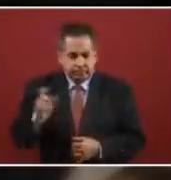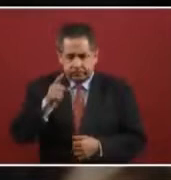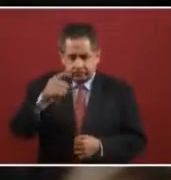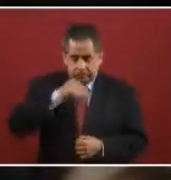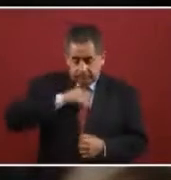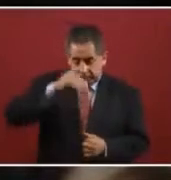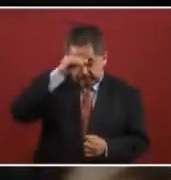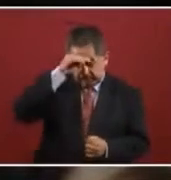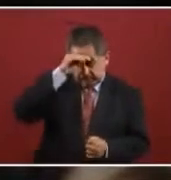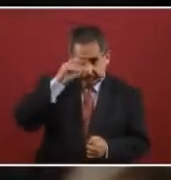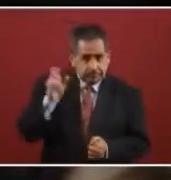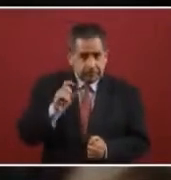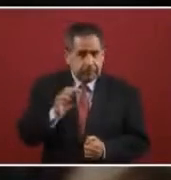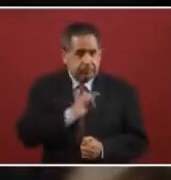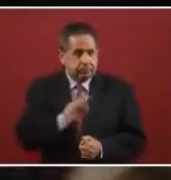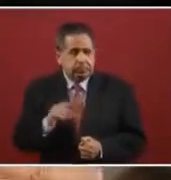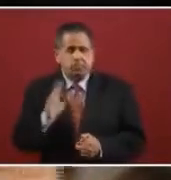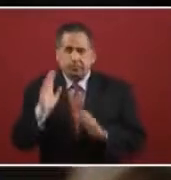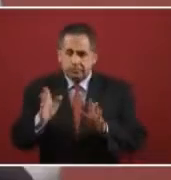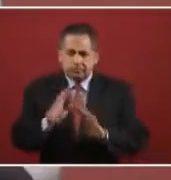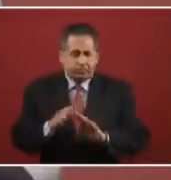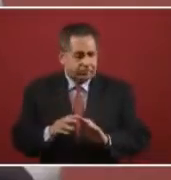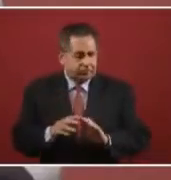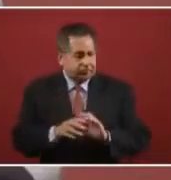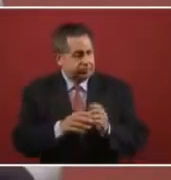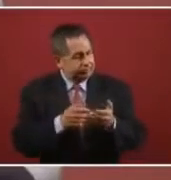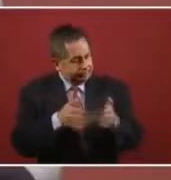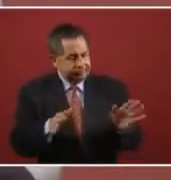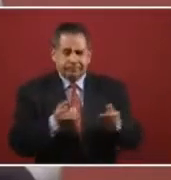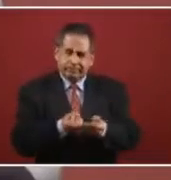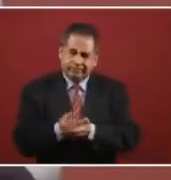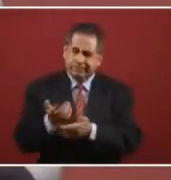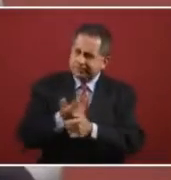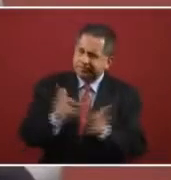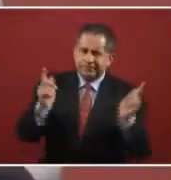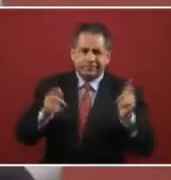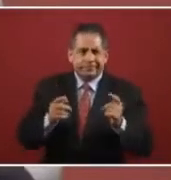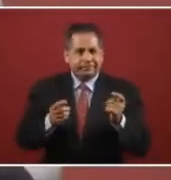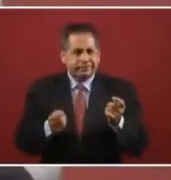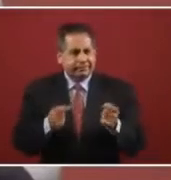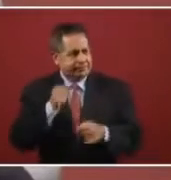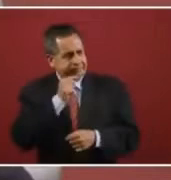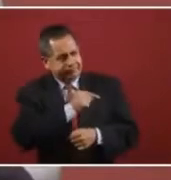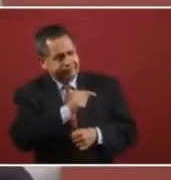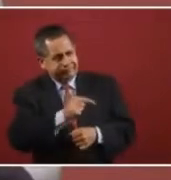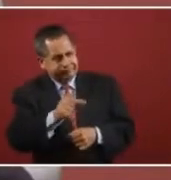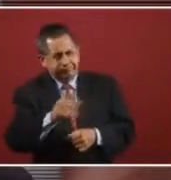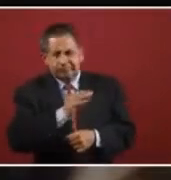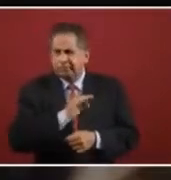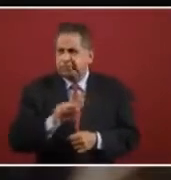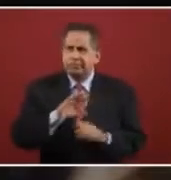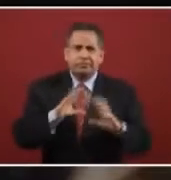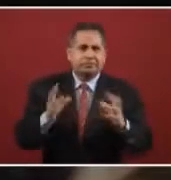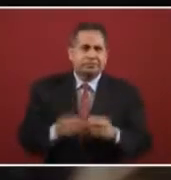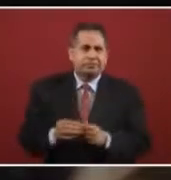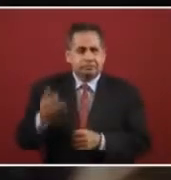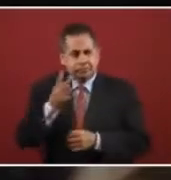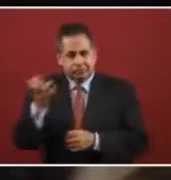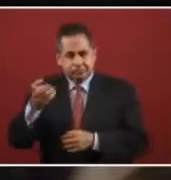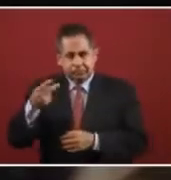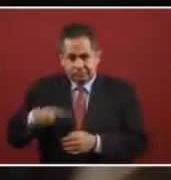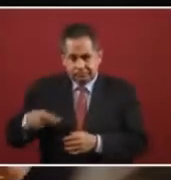When do you think that you are going to be free for those people, 400